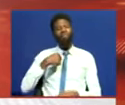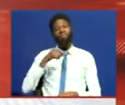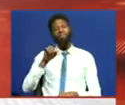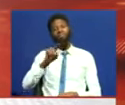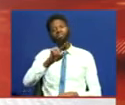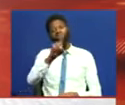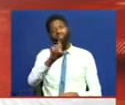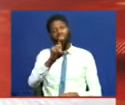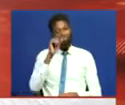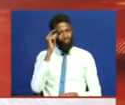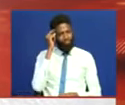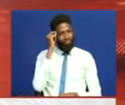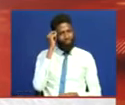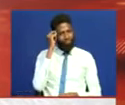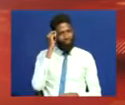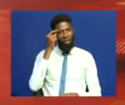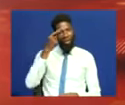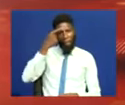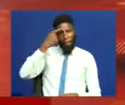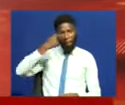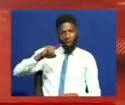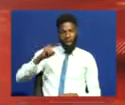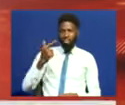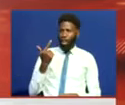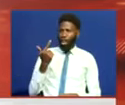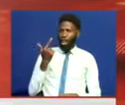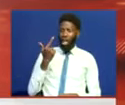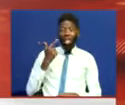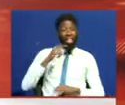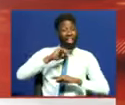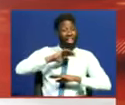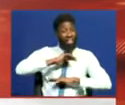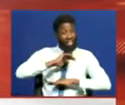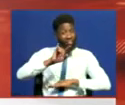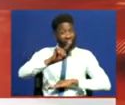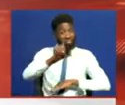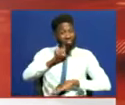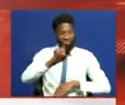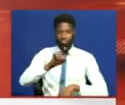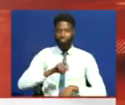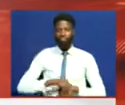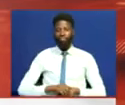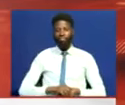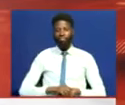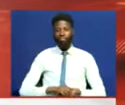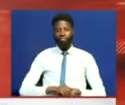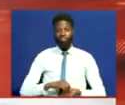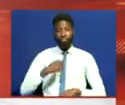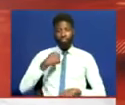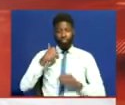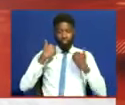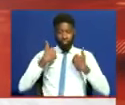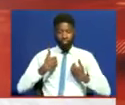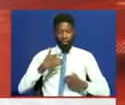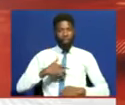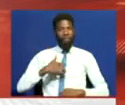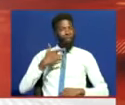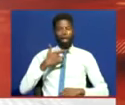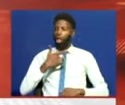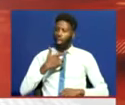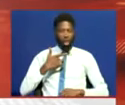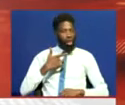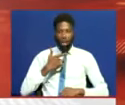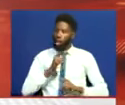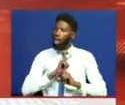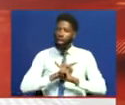have, is it adequate? And my answer is still no. Because even the Sexual Offences Act,